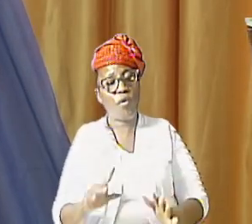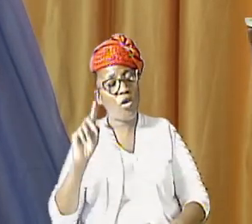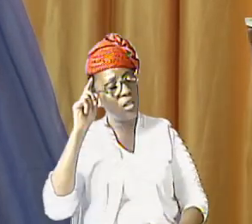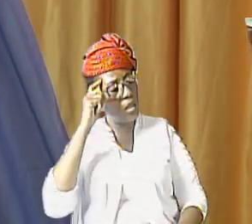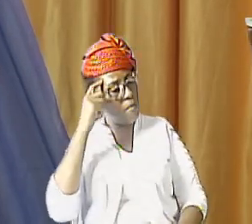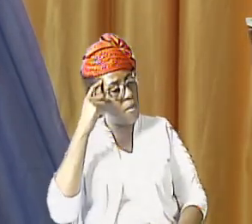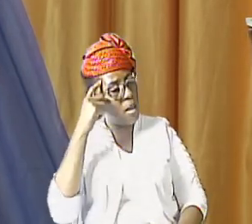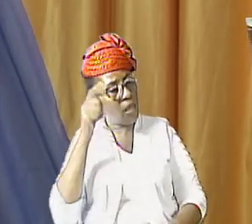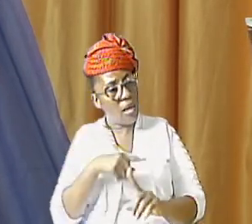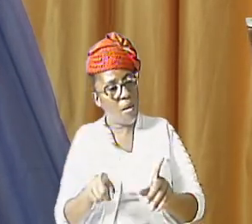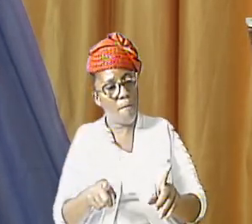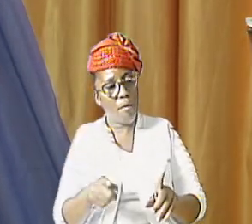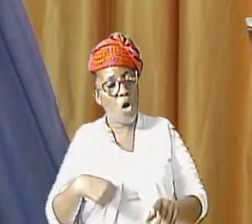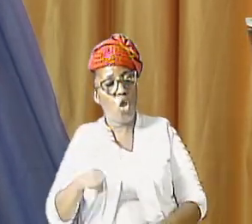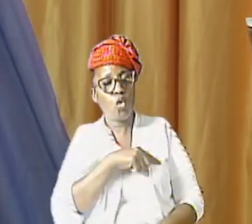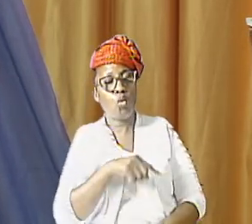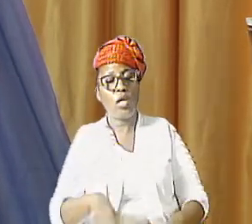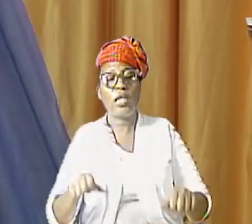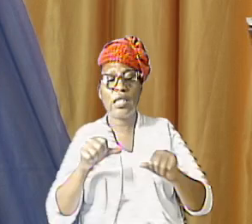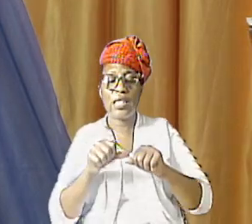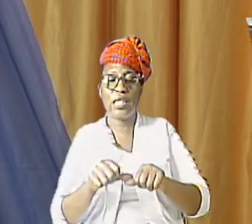we still have the word today.